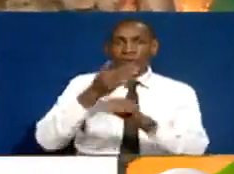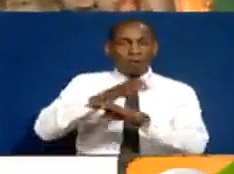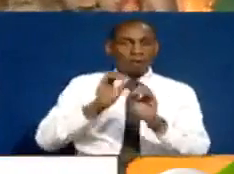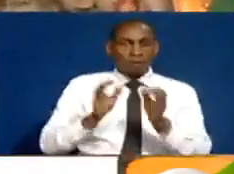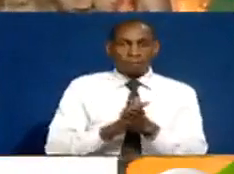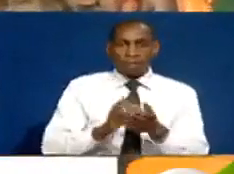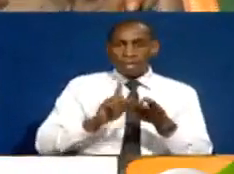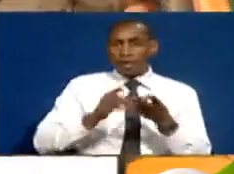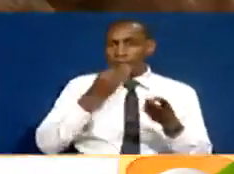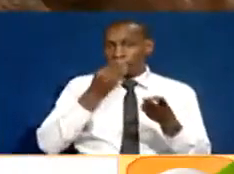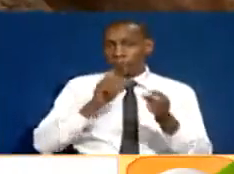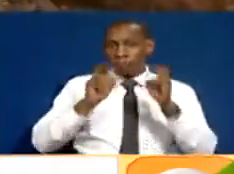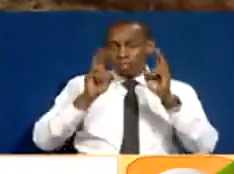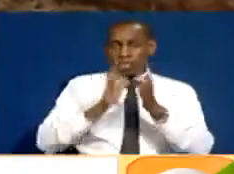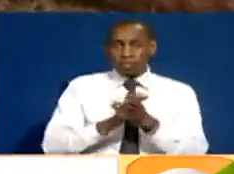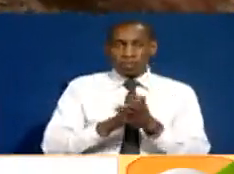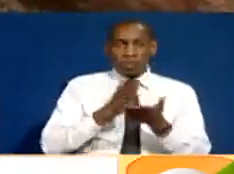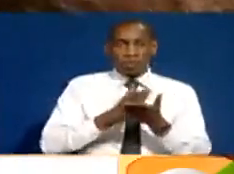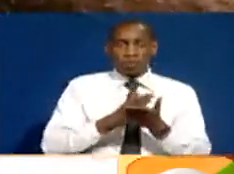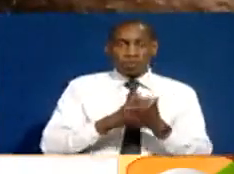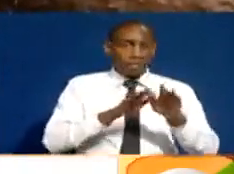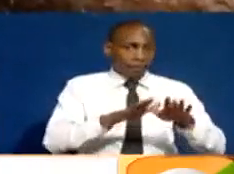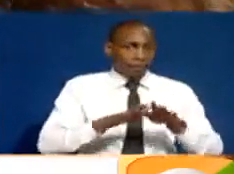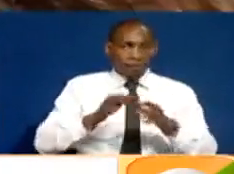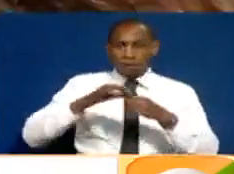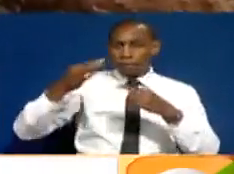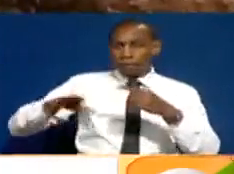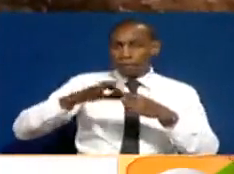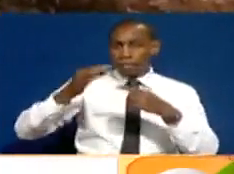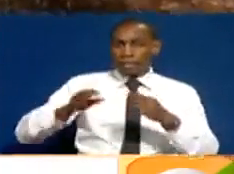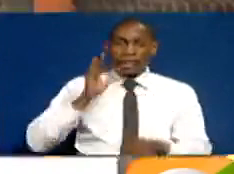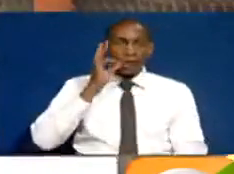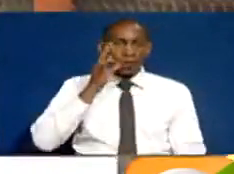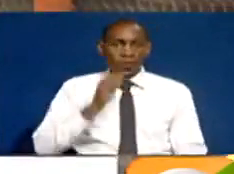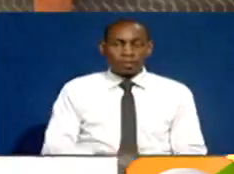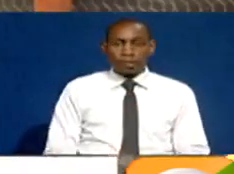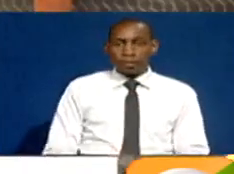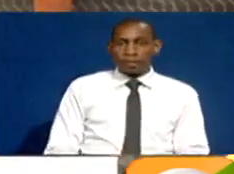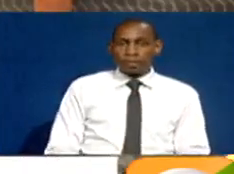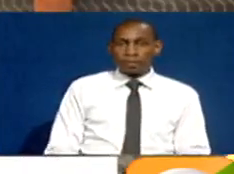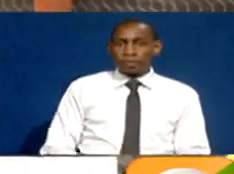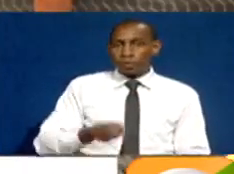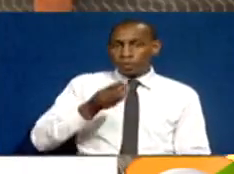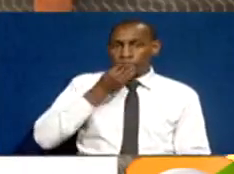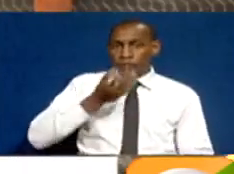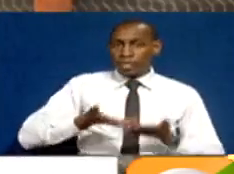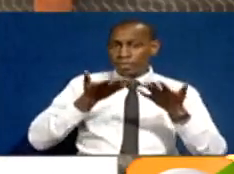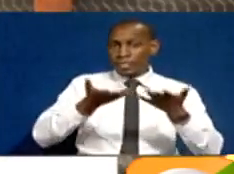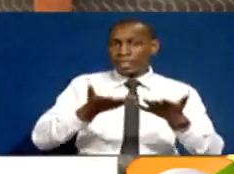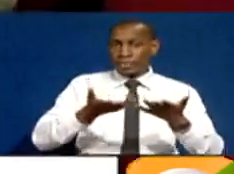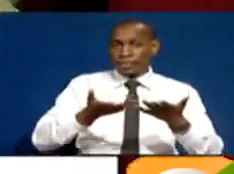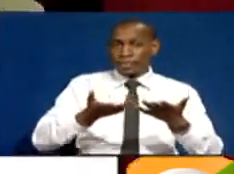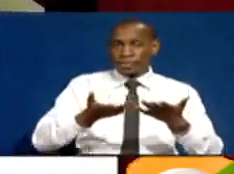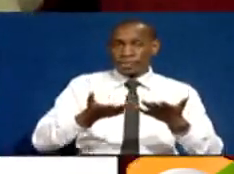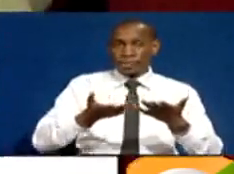When it comes to feeds, one has to pay close attention to vegetables and fruits. They are supposed to be paired with